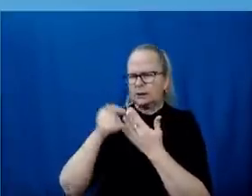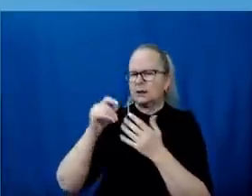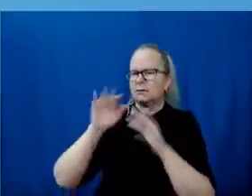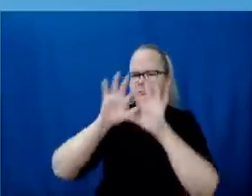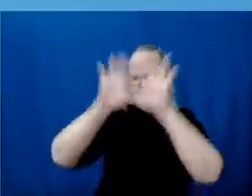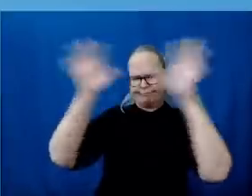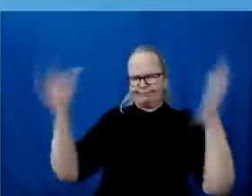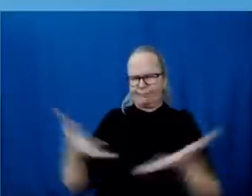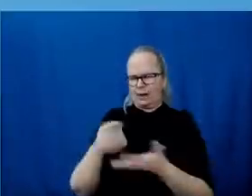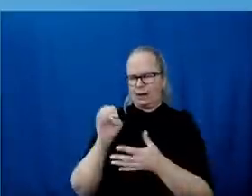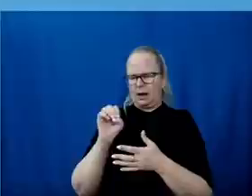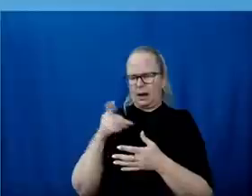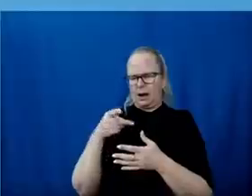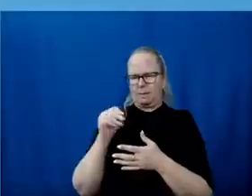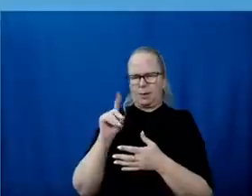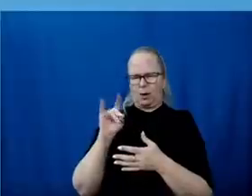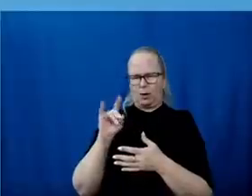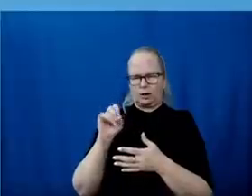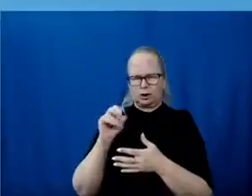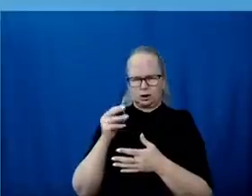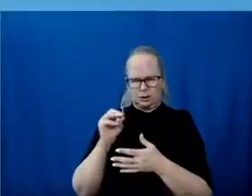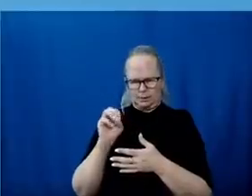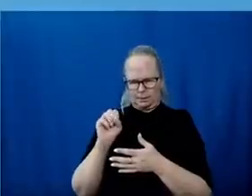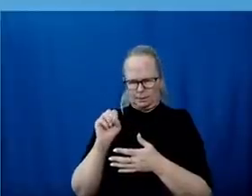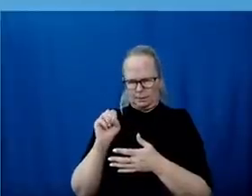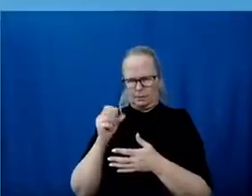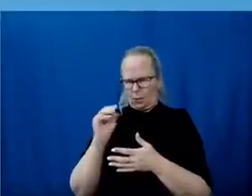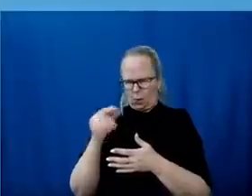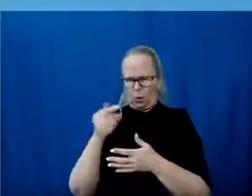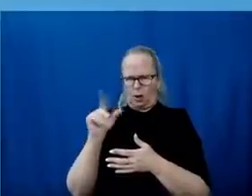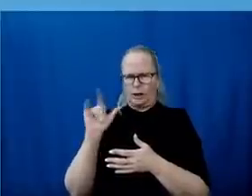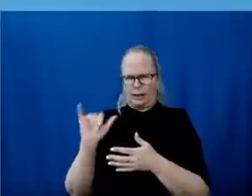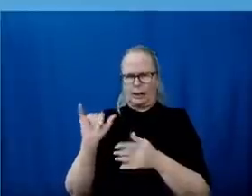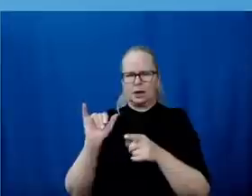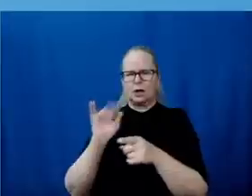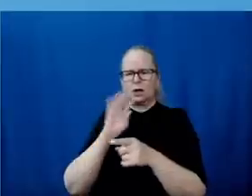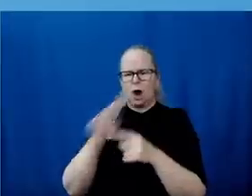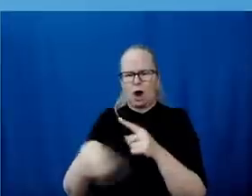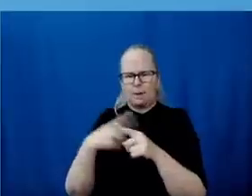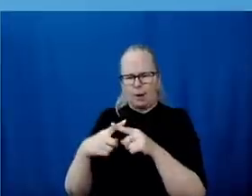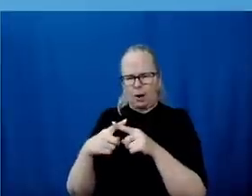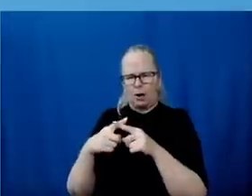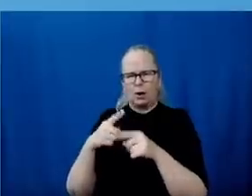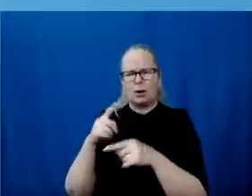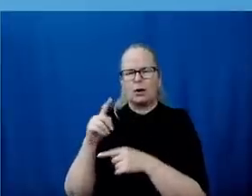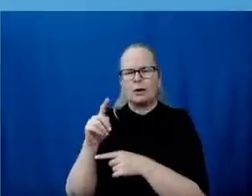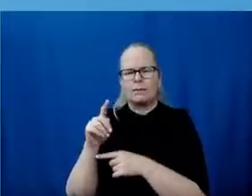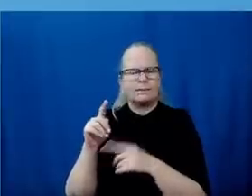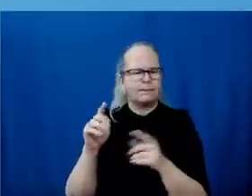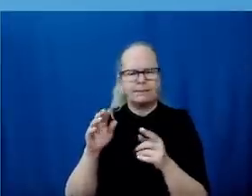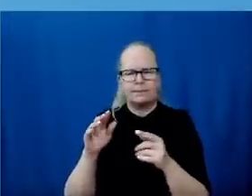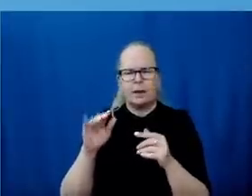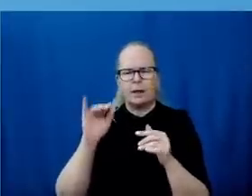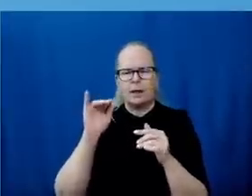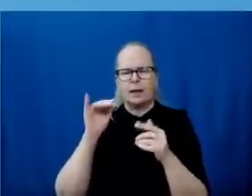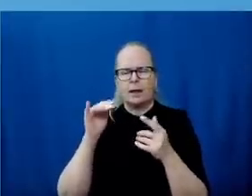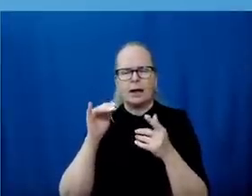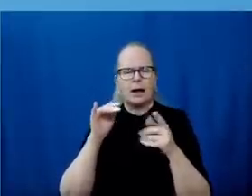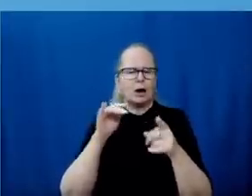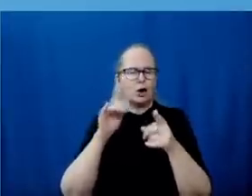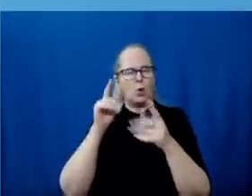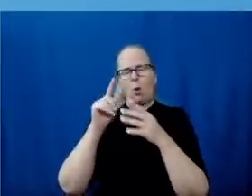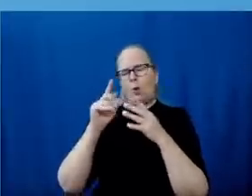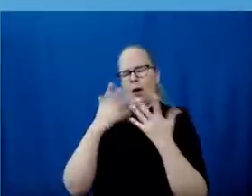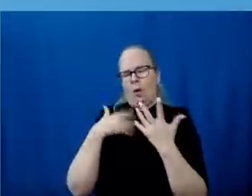about overall epidemiology, as well as Dr. Chu had mentioned in terms of cholera epidemics throughout the globe and outbreaks,